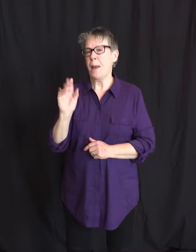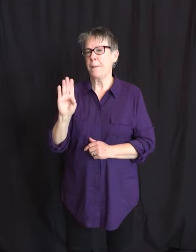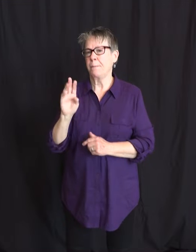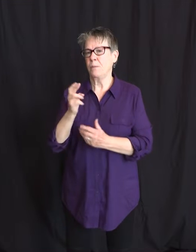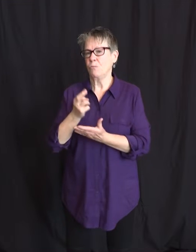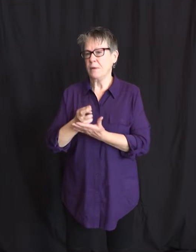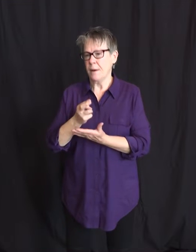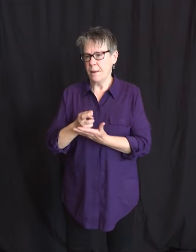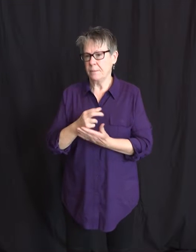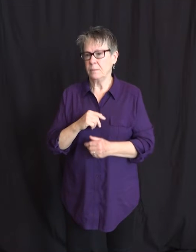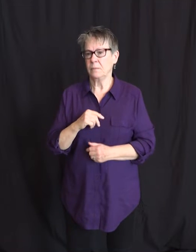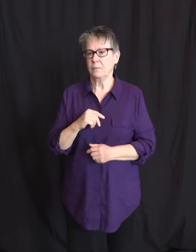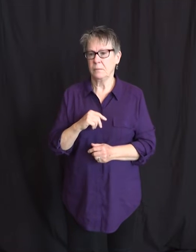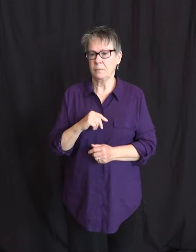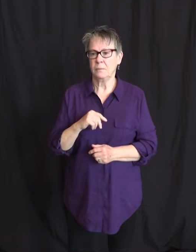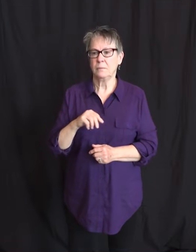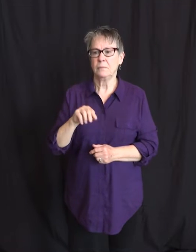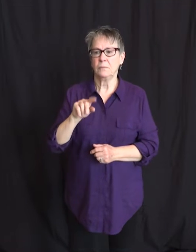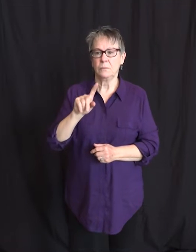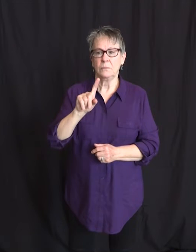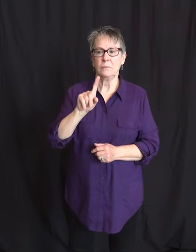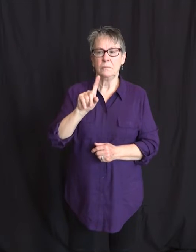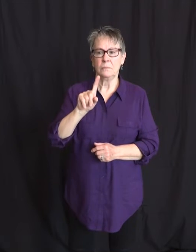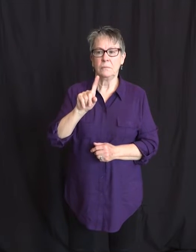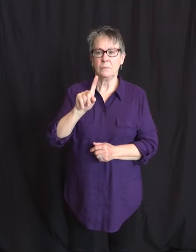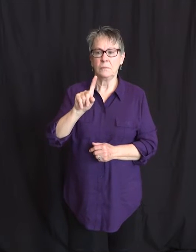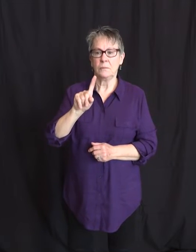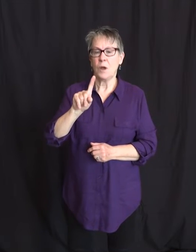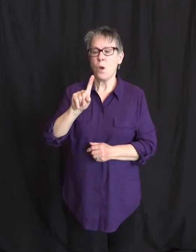1.8% to hospice,